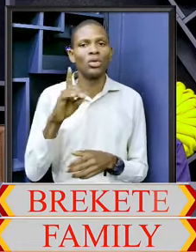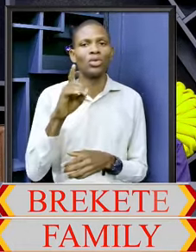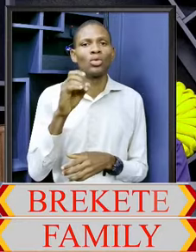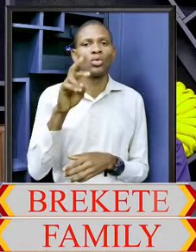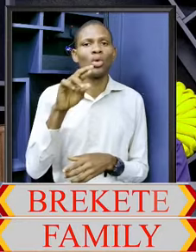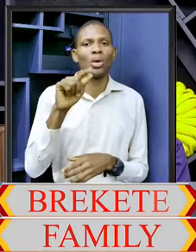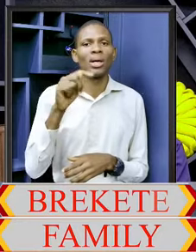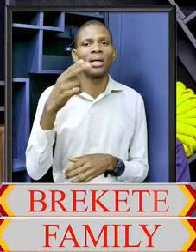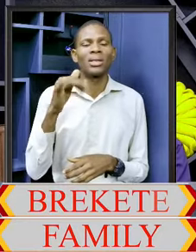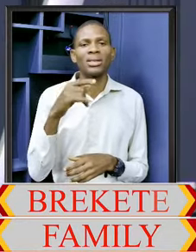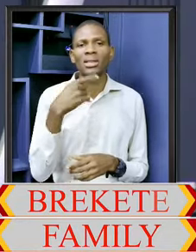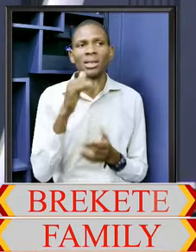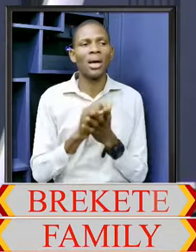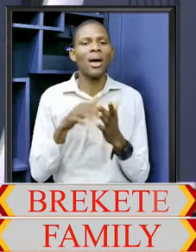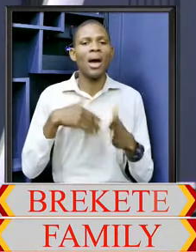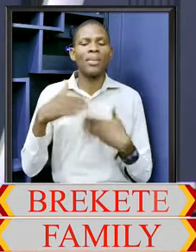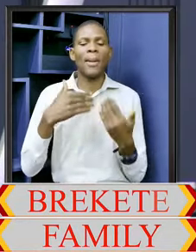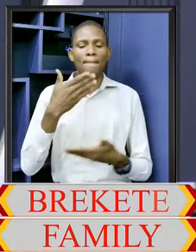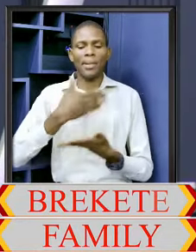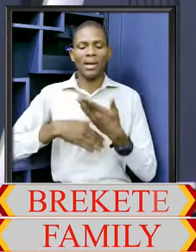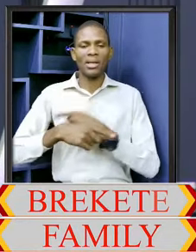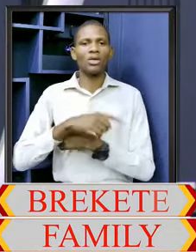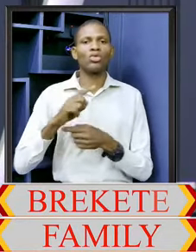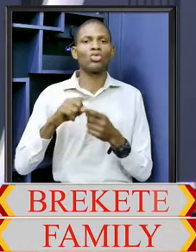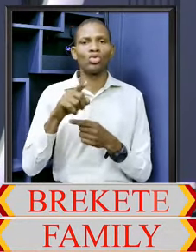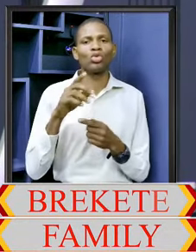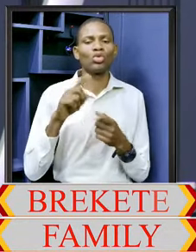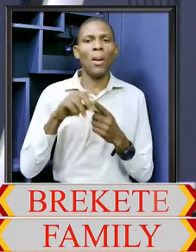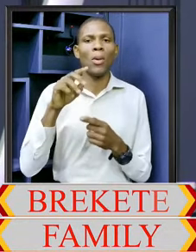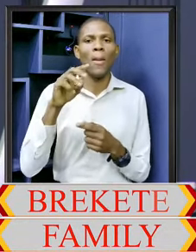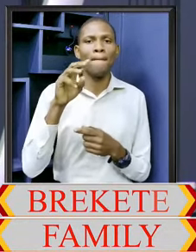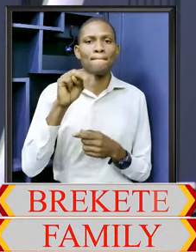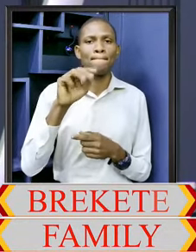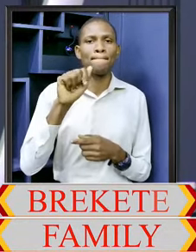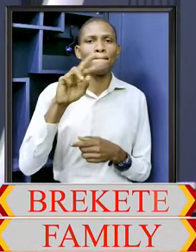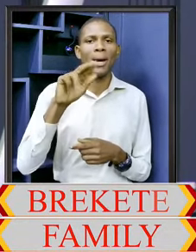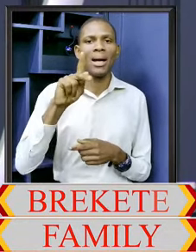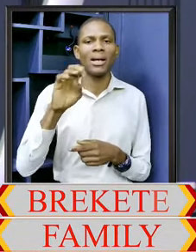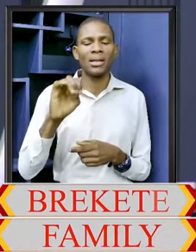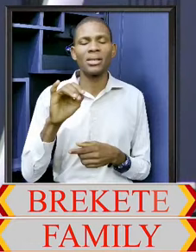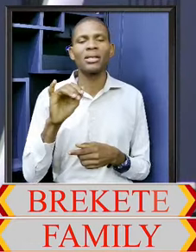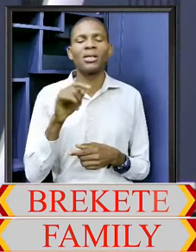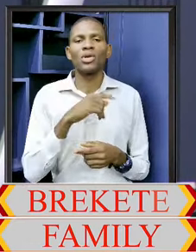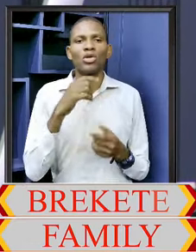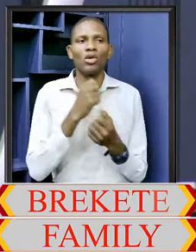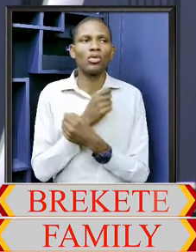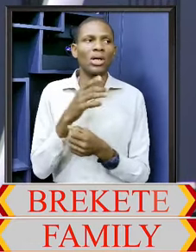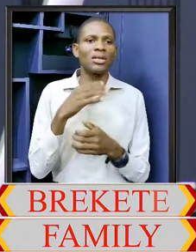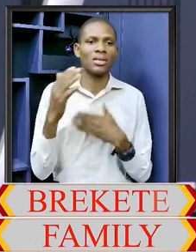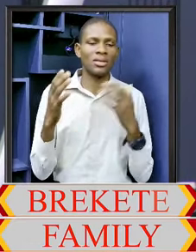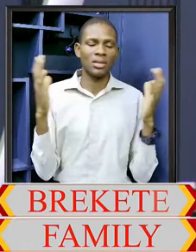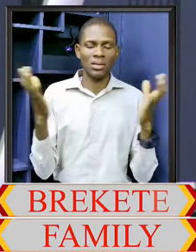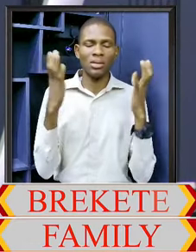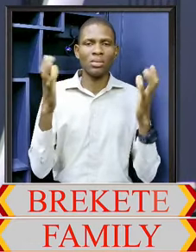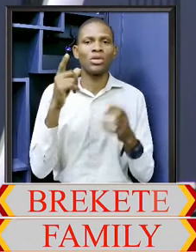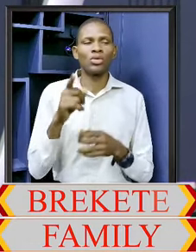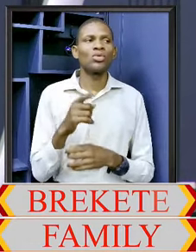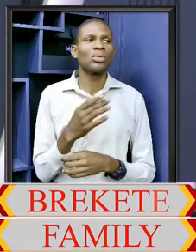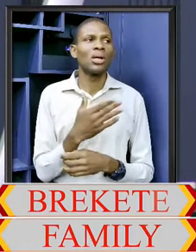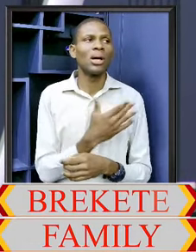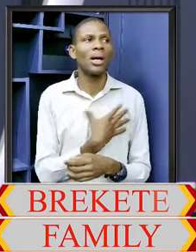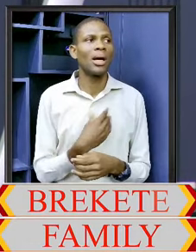Dorothy Ojonuwa, he say, happy birthday to you, Maki. We love you and we celebrate you